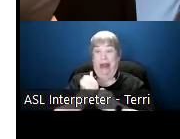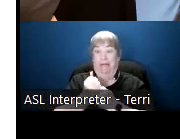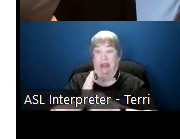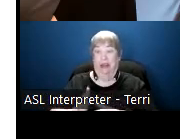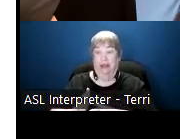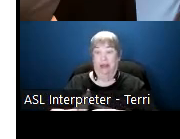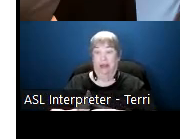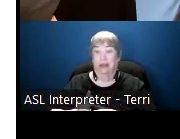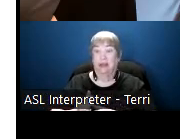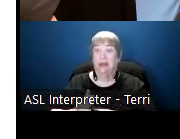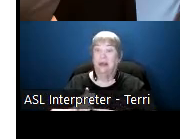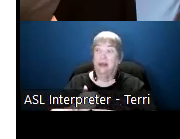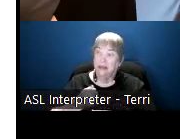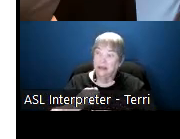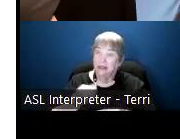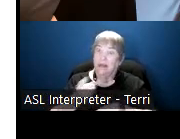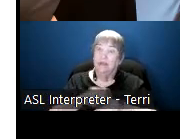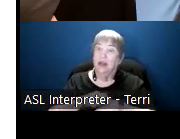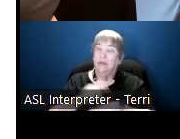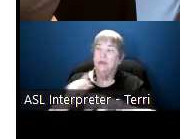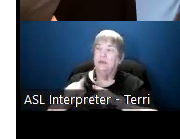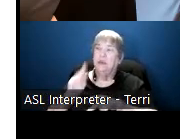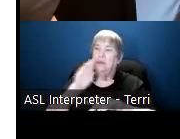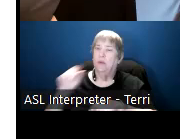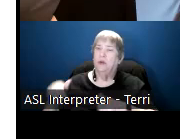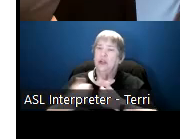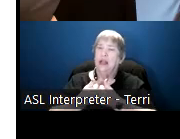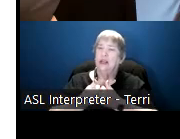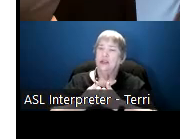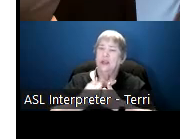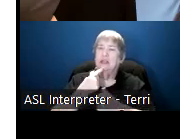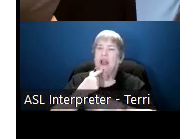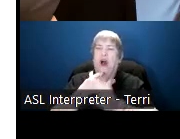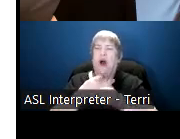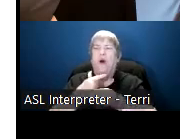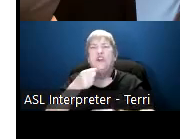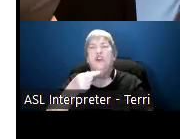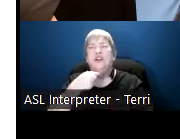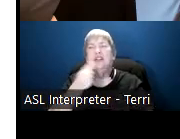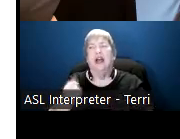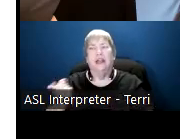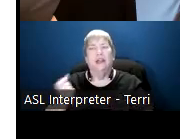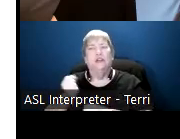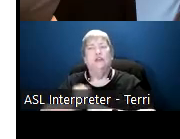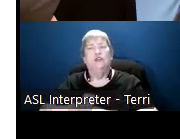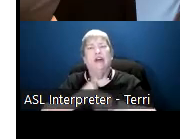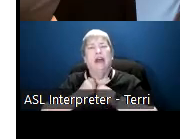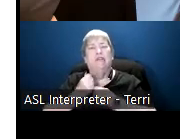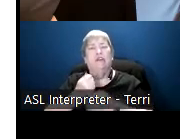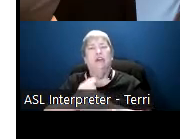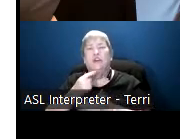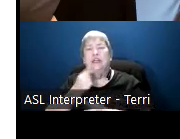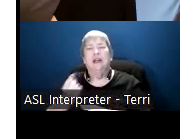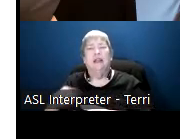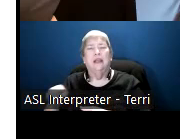more than once saying I was telling the survivor what to do, or I was influencing them, or I was manipulating